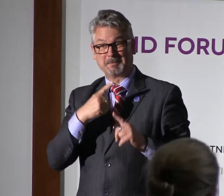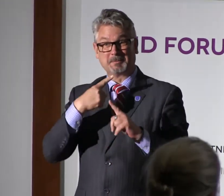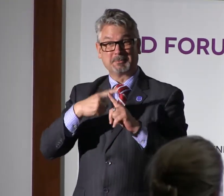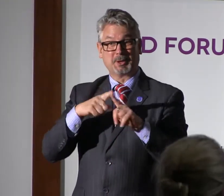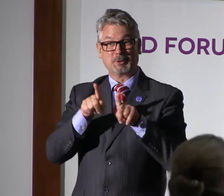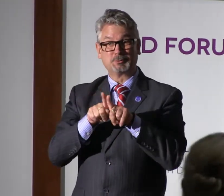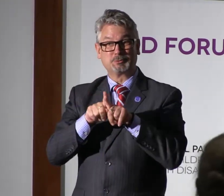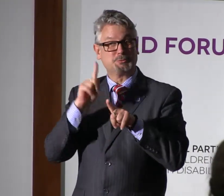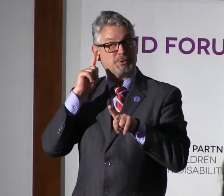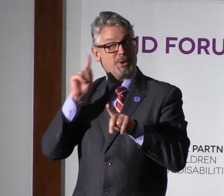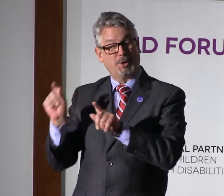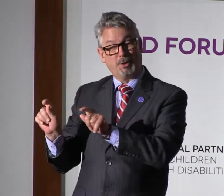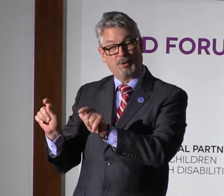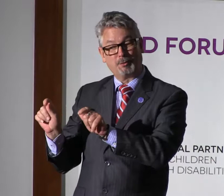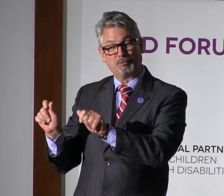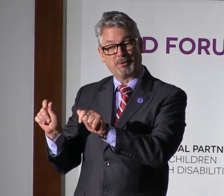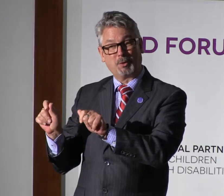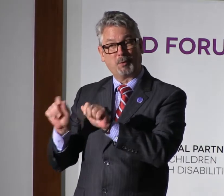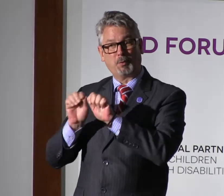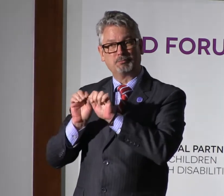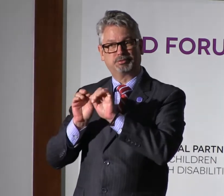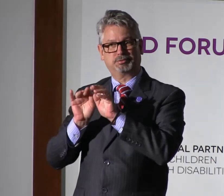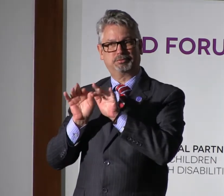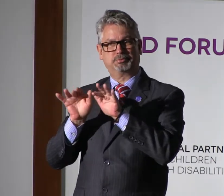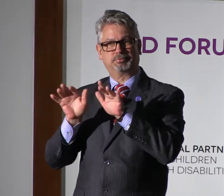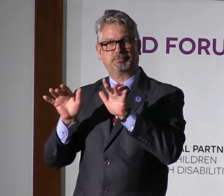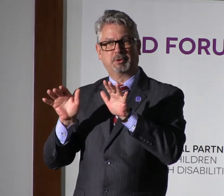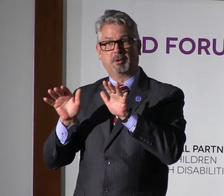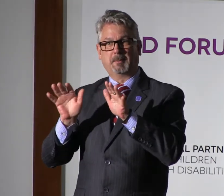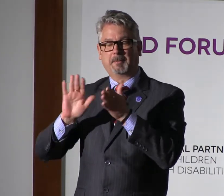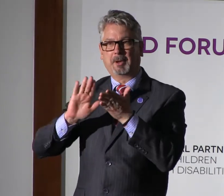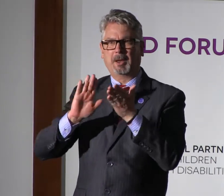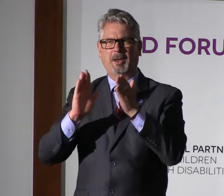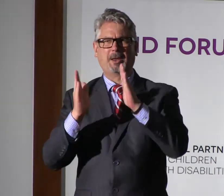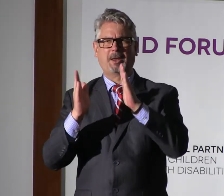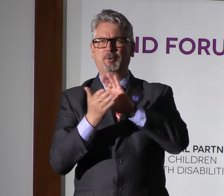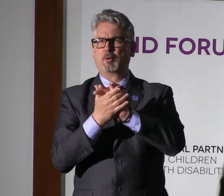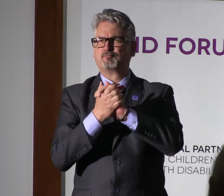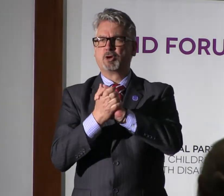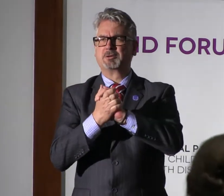she's a singer who has become a role model in Vietnam,